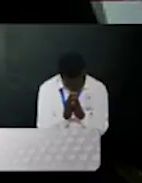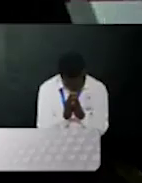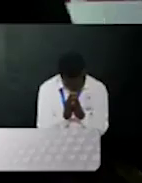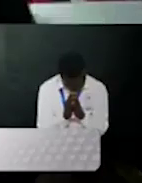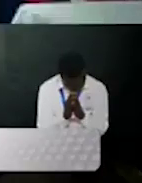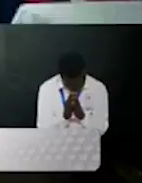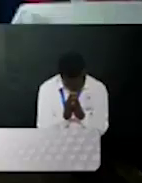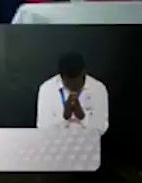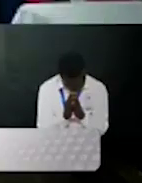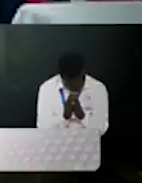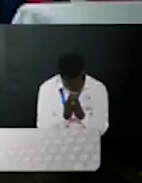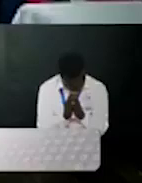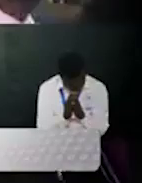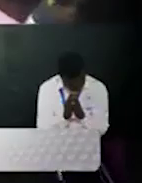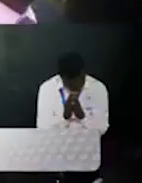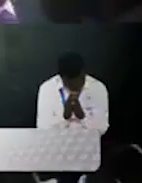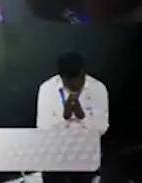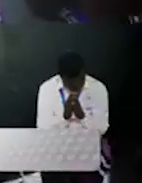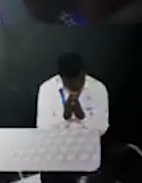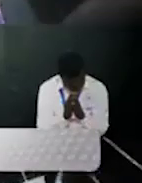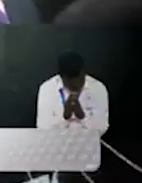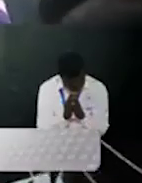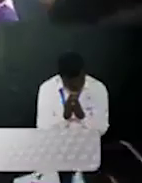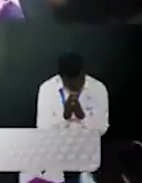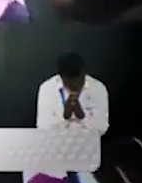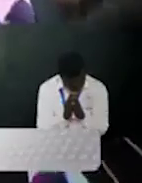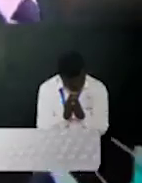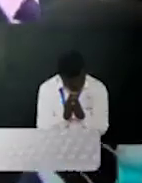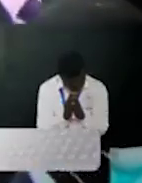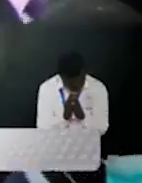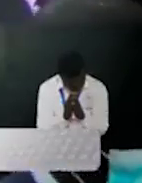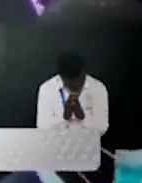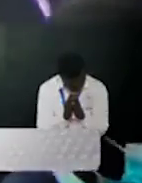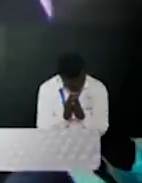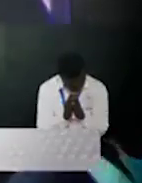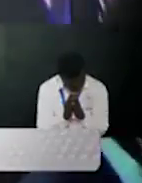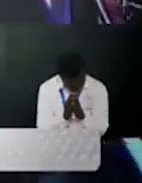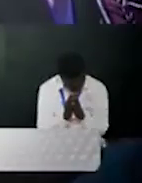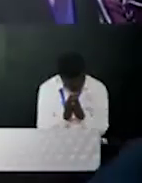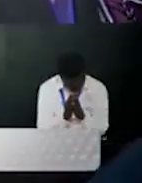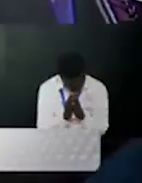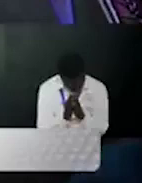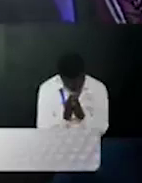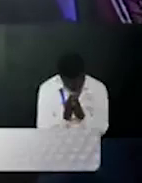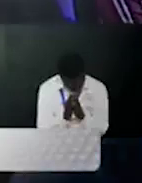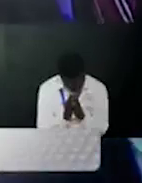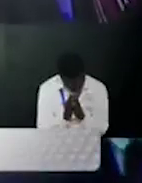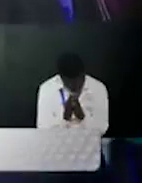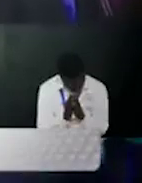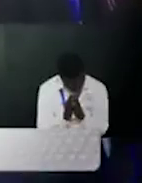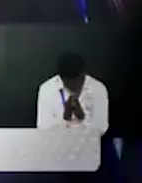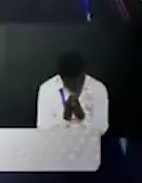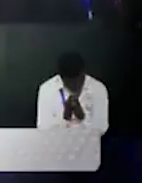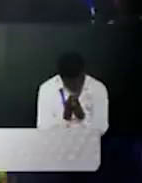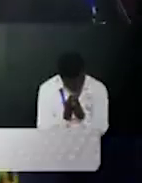as ministers who are going to talk about it. Let's pray that God will give us the understanding. The